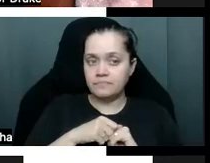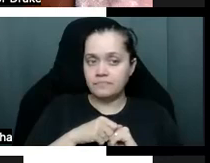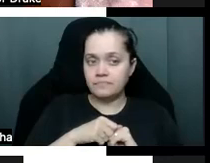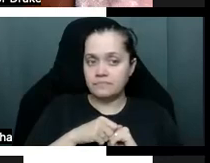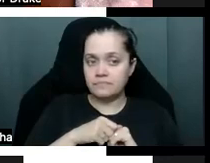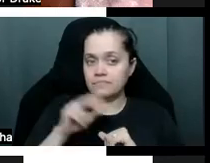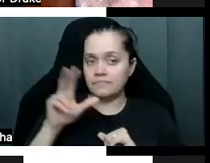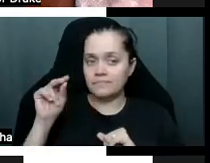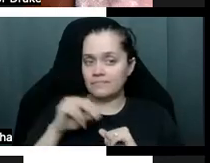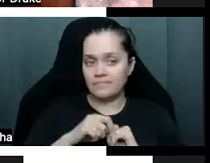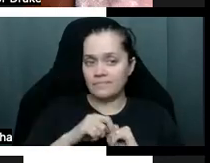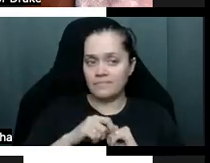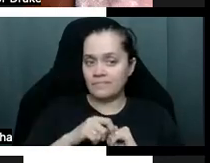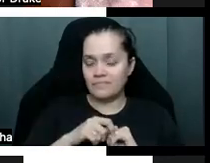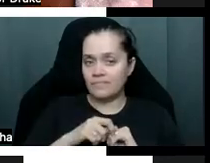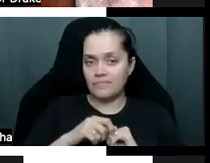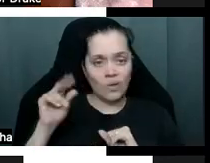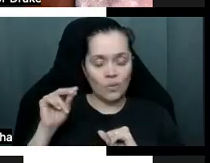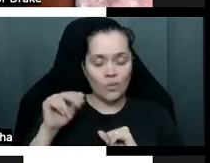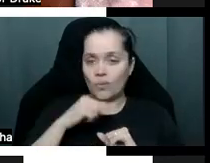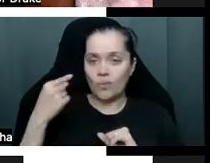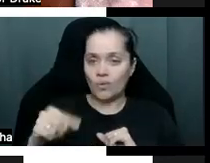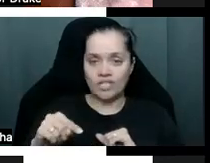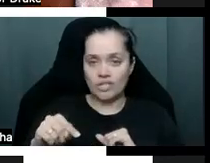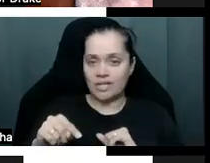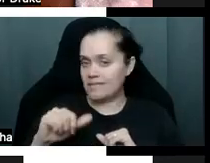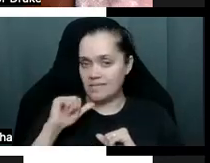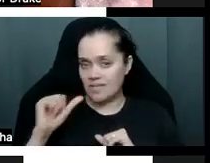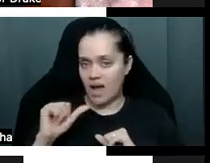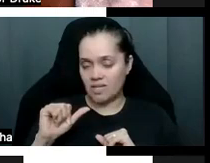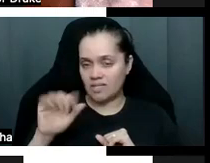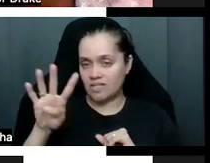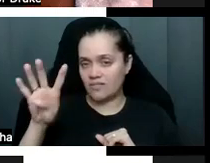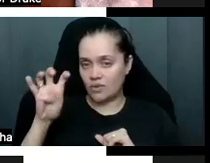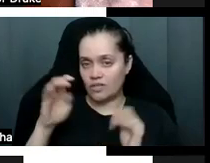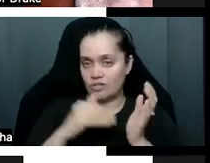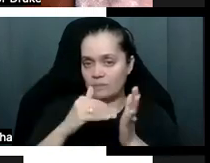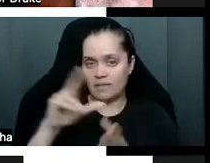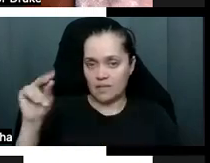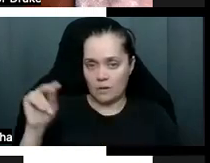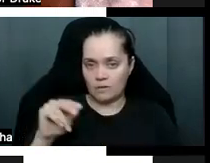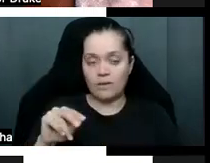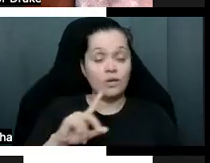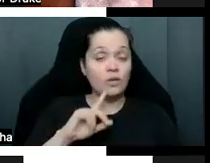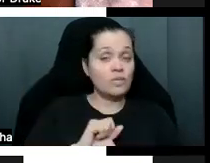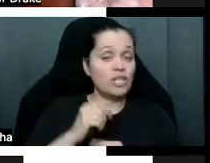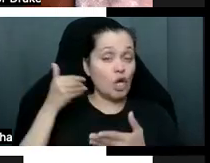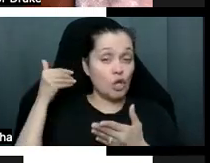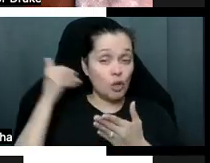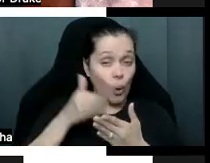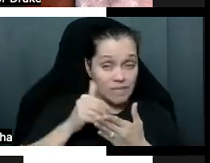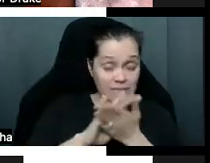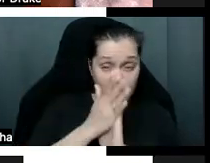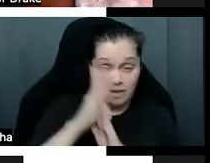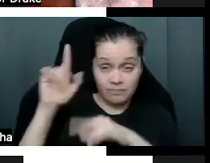No, no, Russia is not at 400 million. In fact, the closest Russia has come